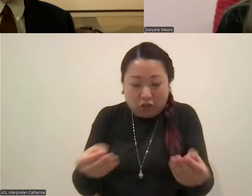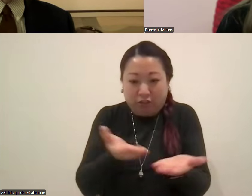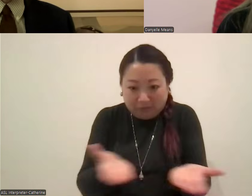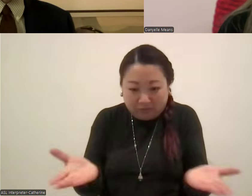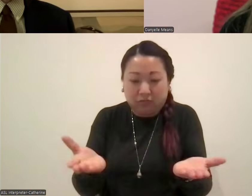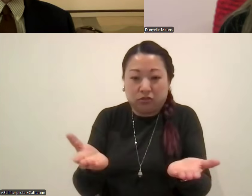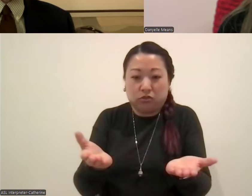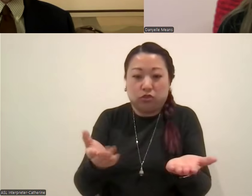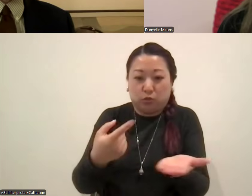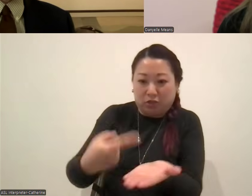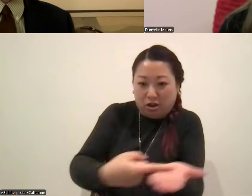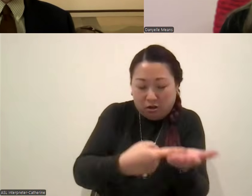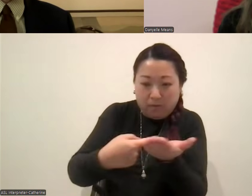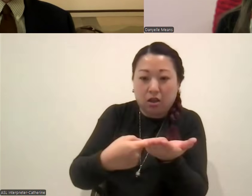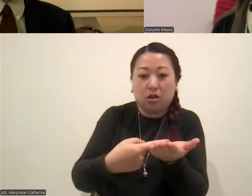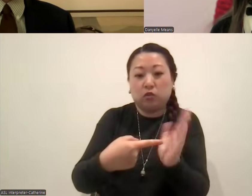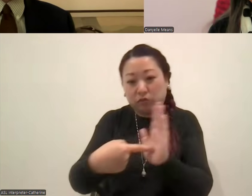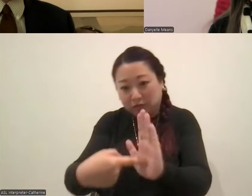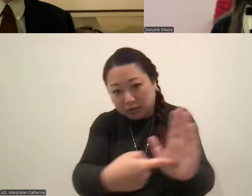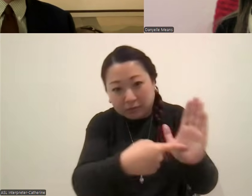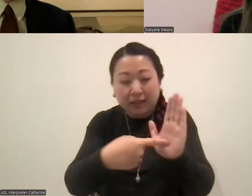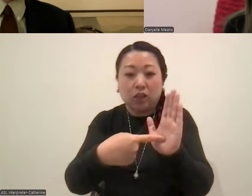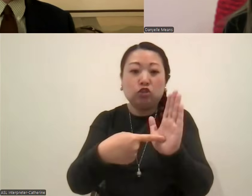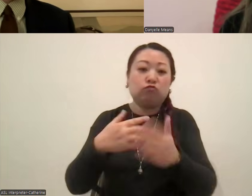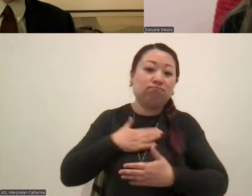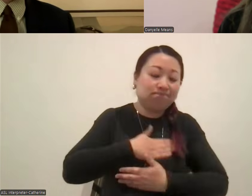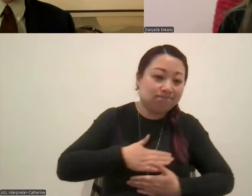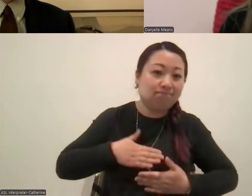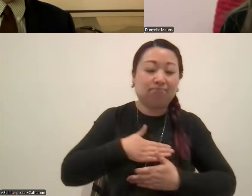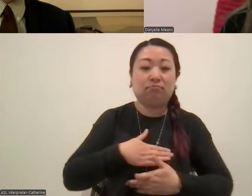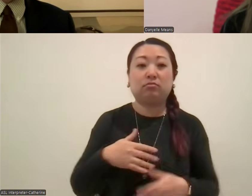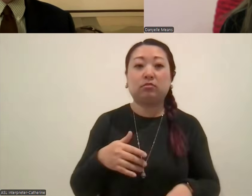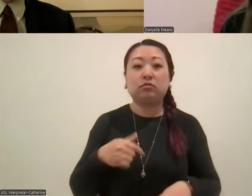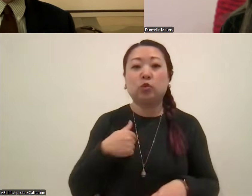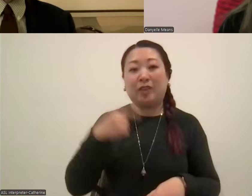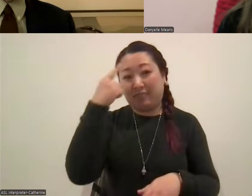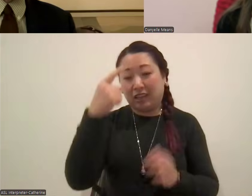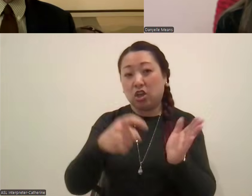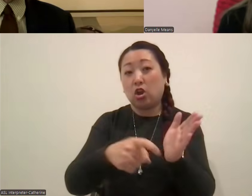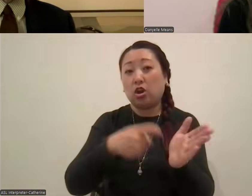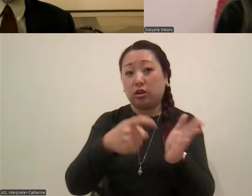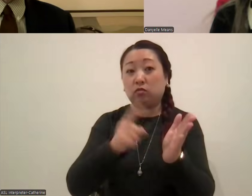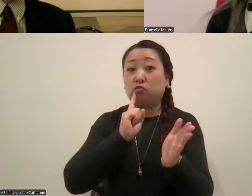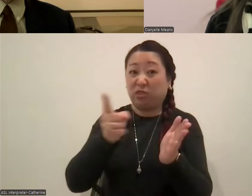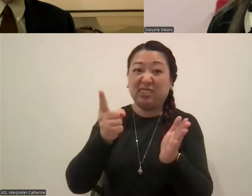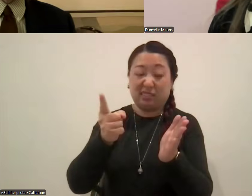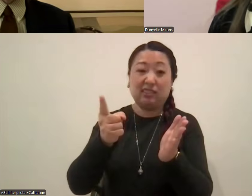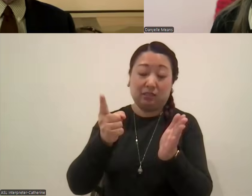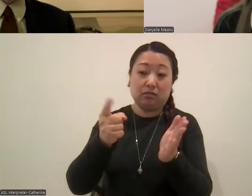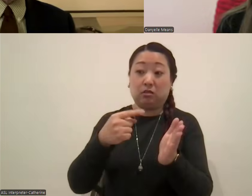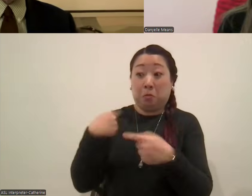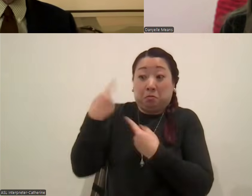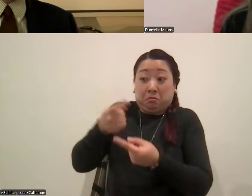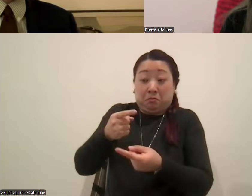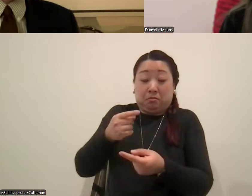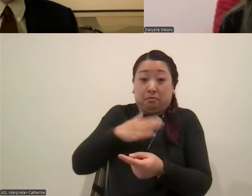to display, to enjoy. And so I think archaeology has really moved, at least I've seen it